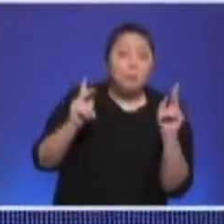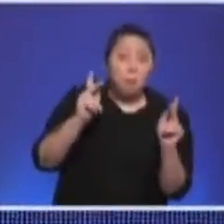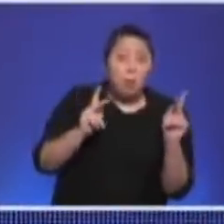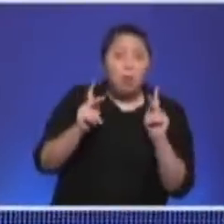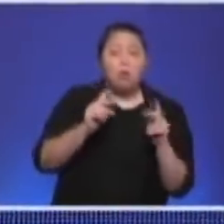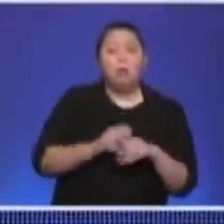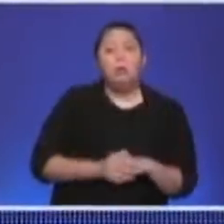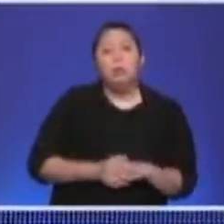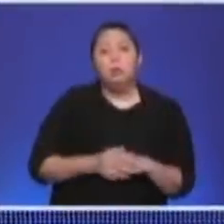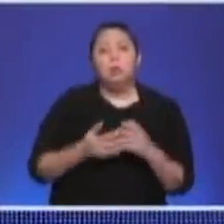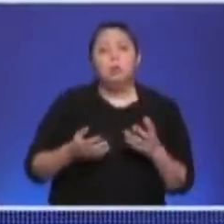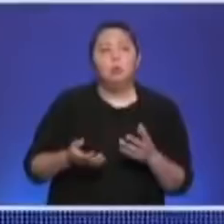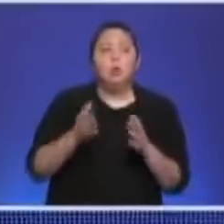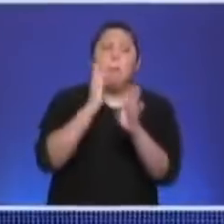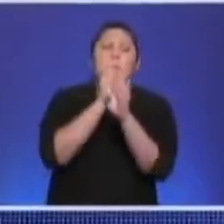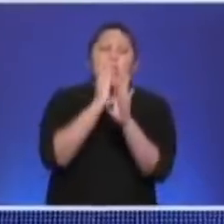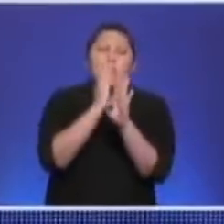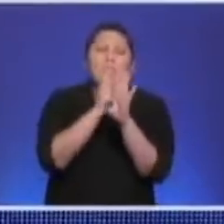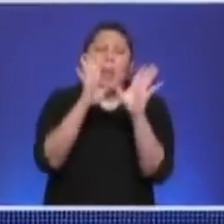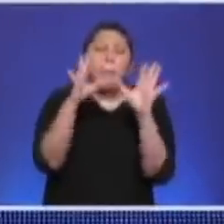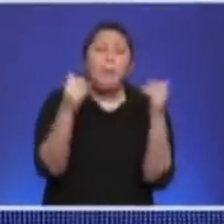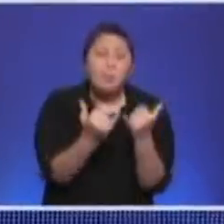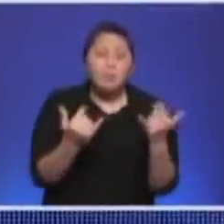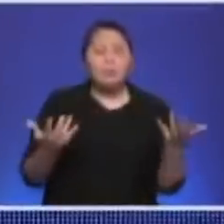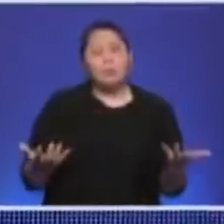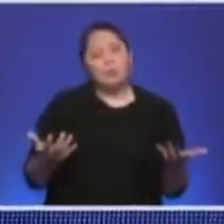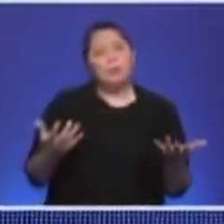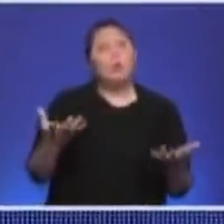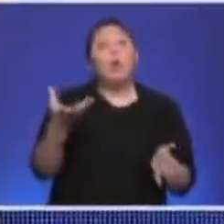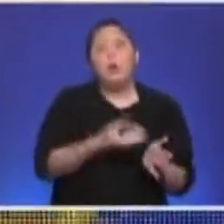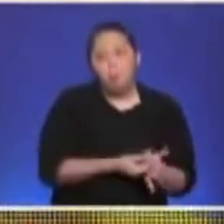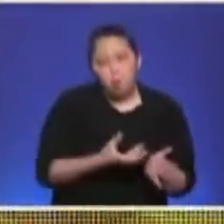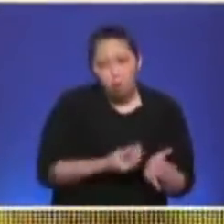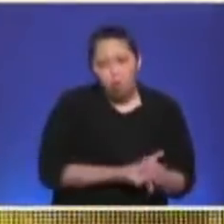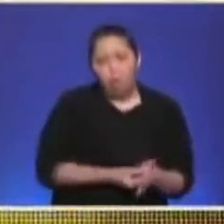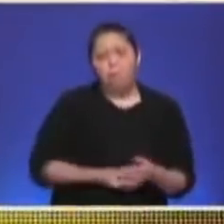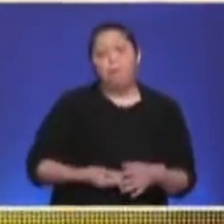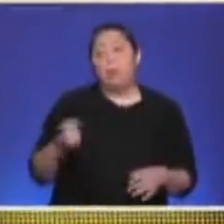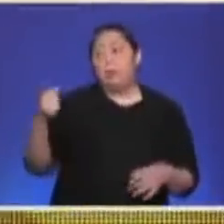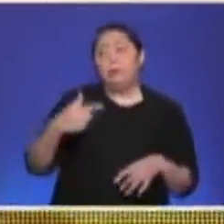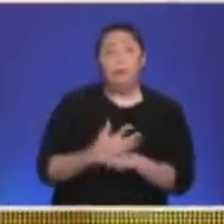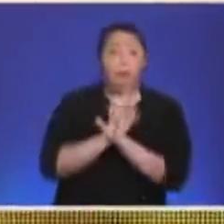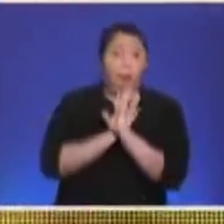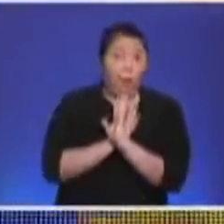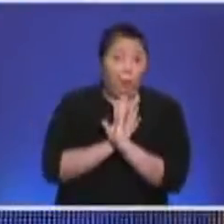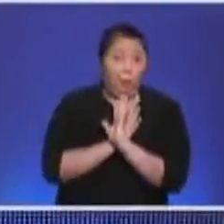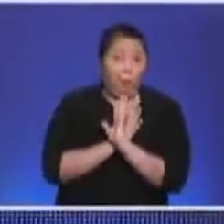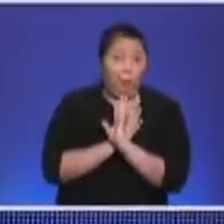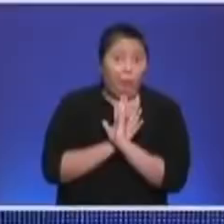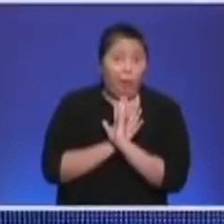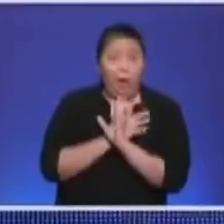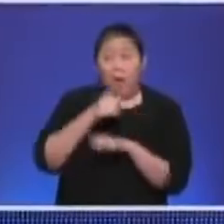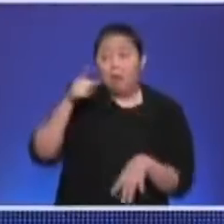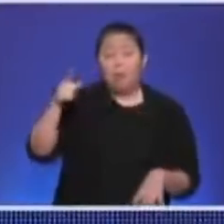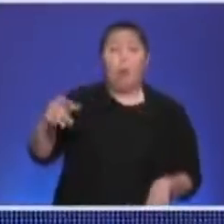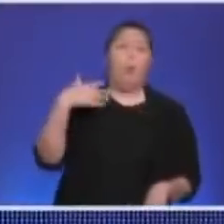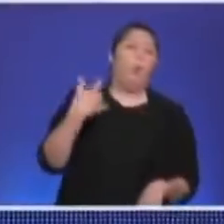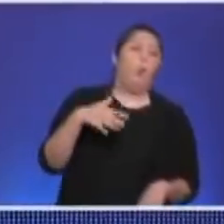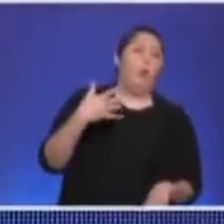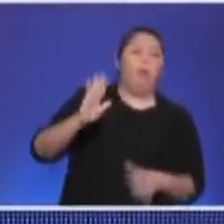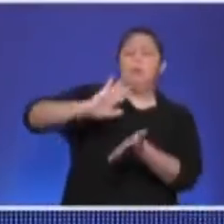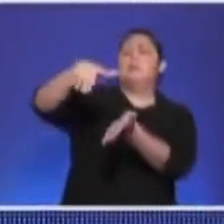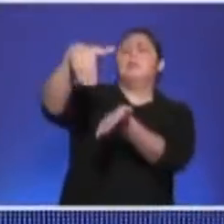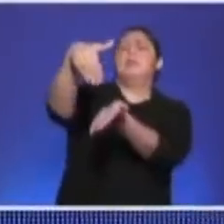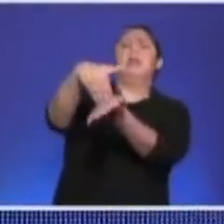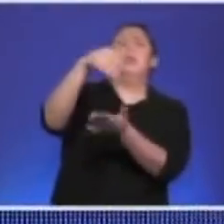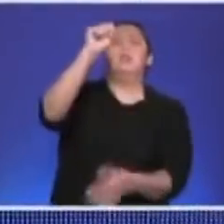companies. Corruption yan, you know. Yung Davao as the drug center of the South,